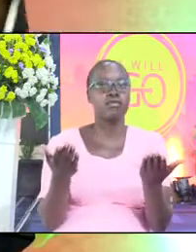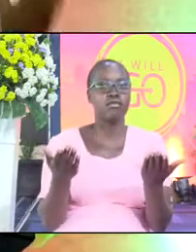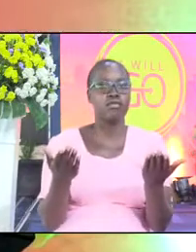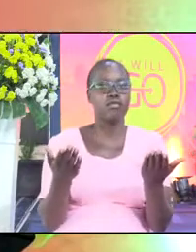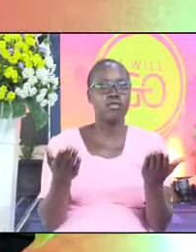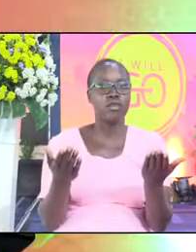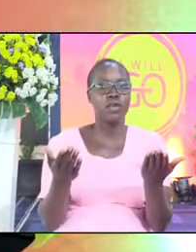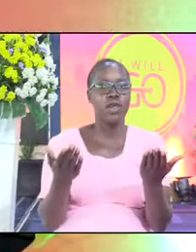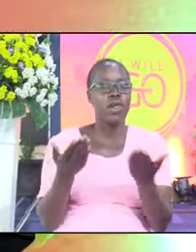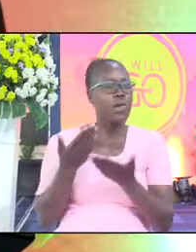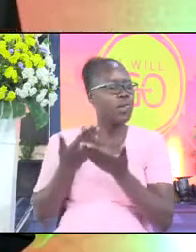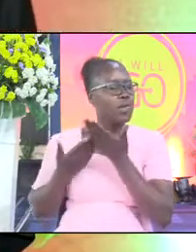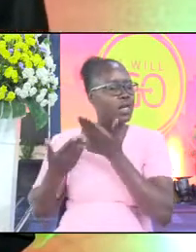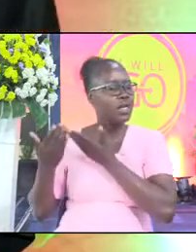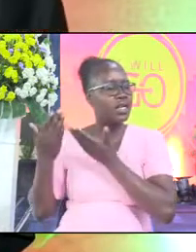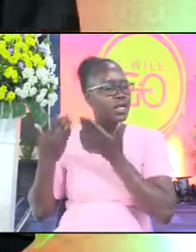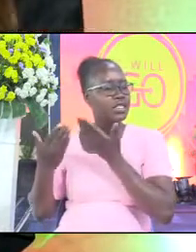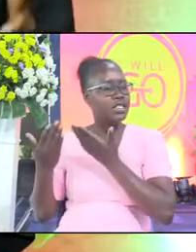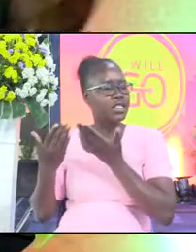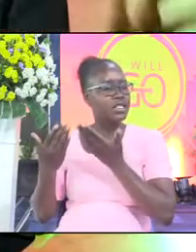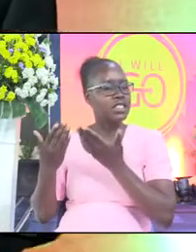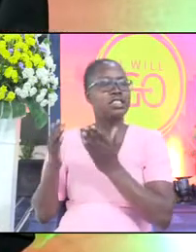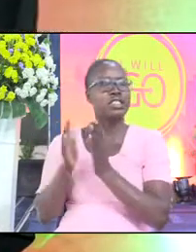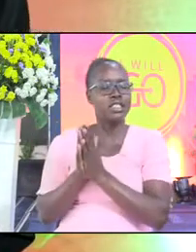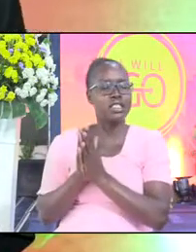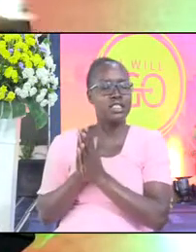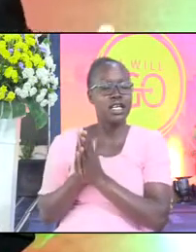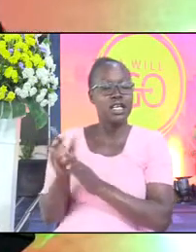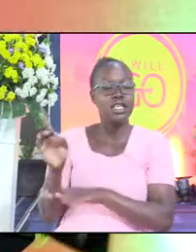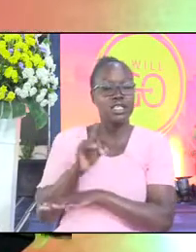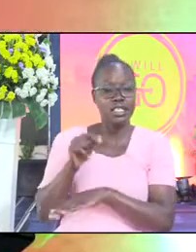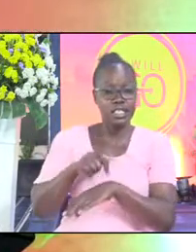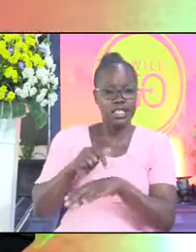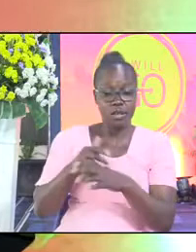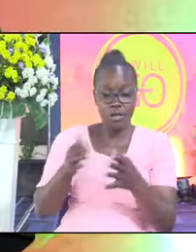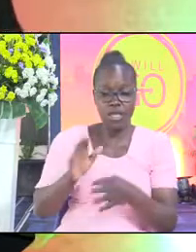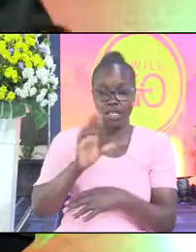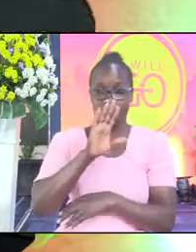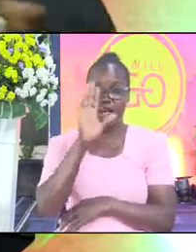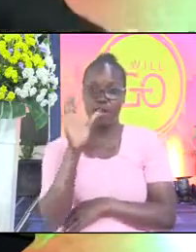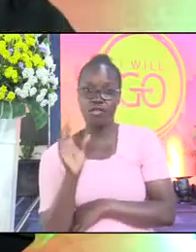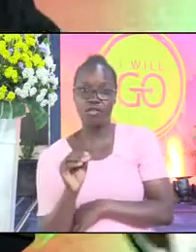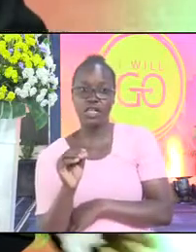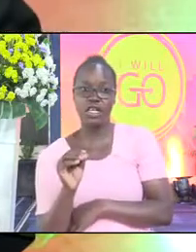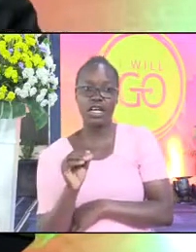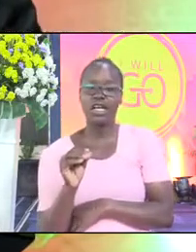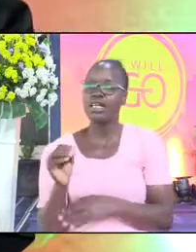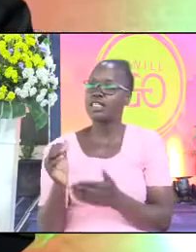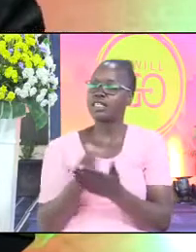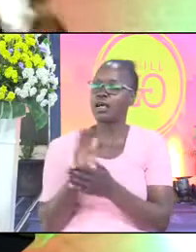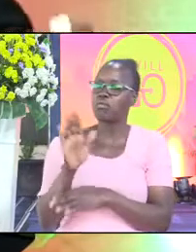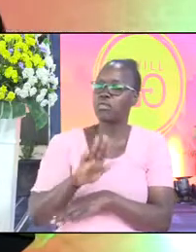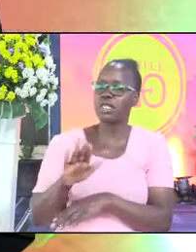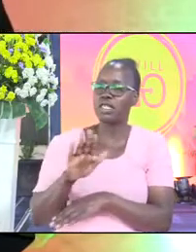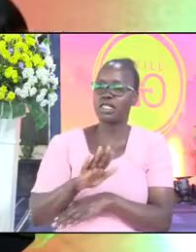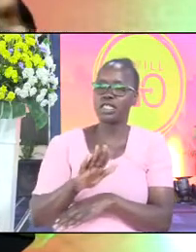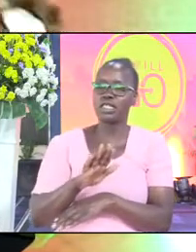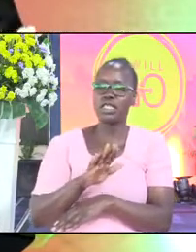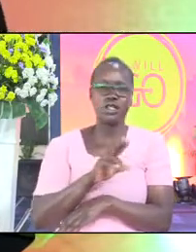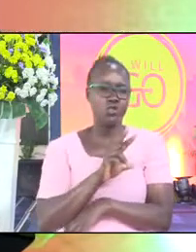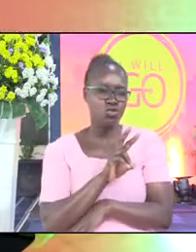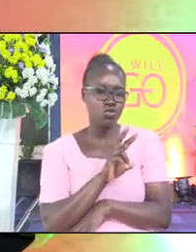are ancient in their origin, and even in our day and time here in Africa, scattered places you